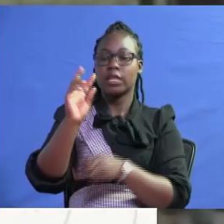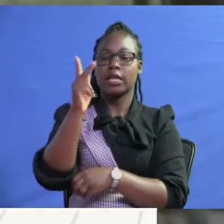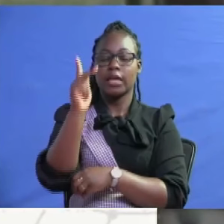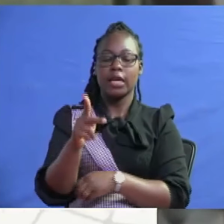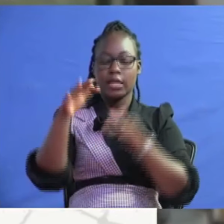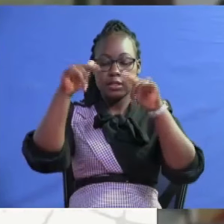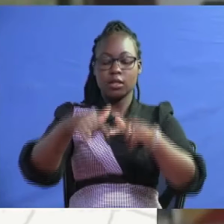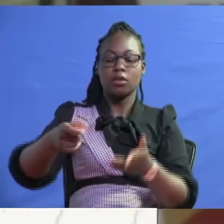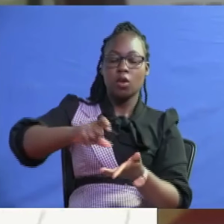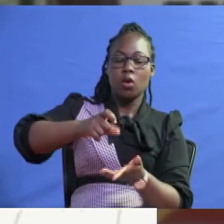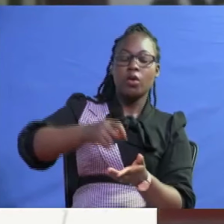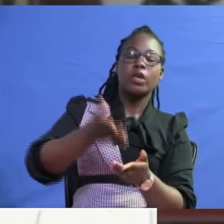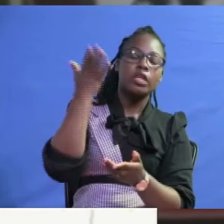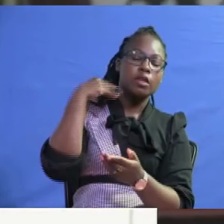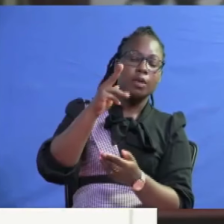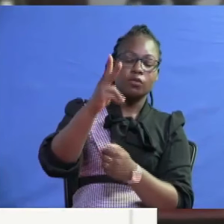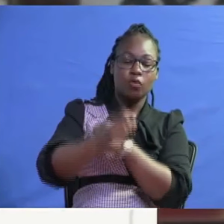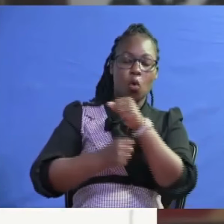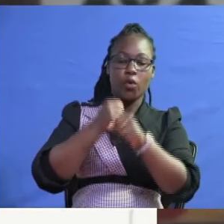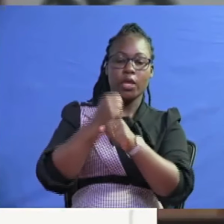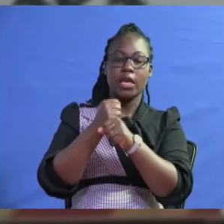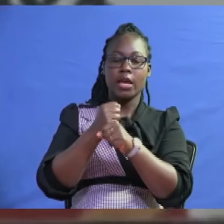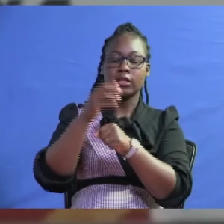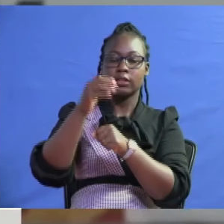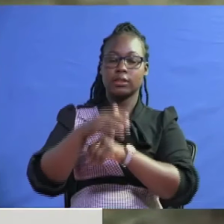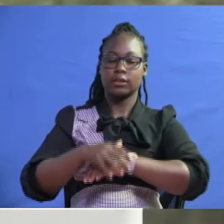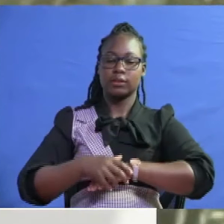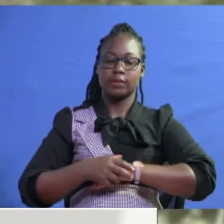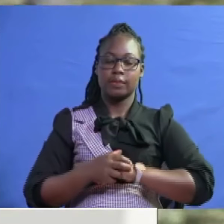been steadily increasing in the past 4 years. Akida Kasim, KUTV.